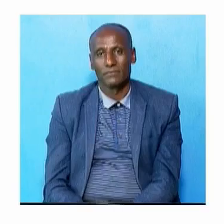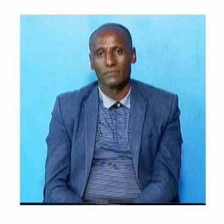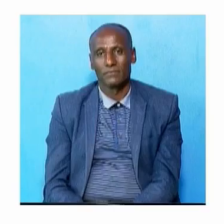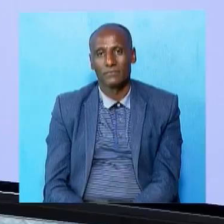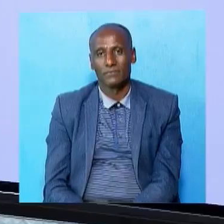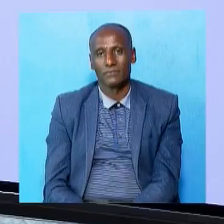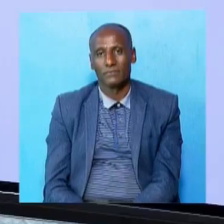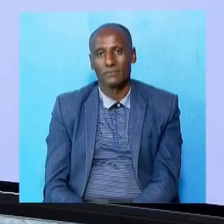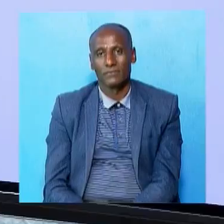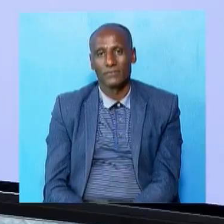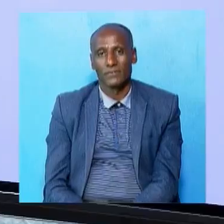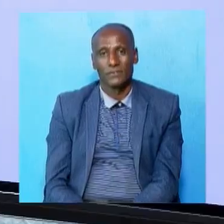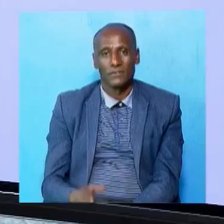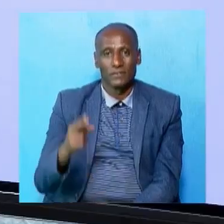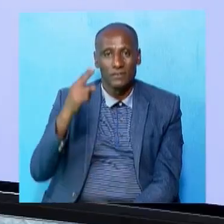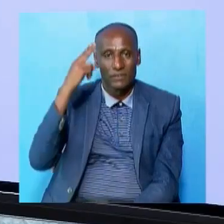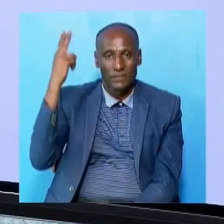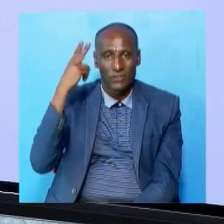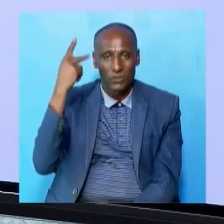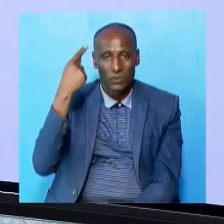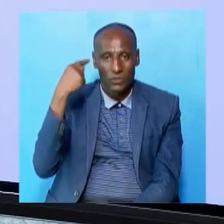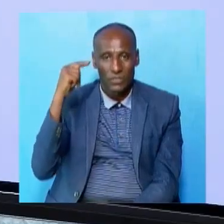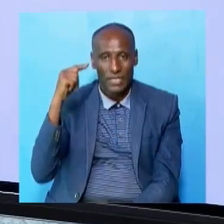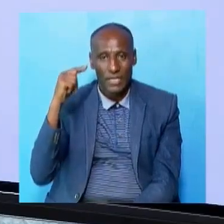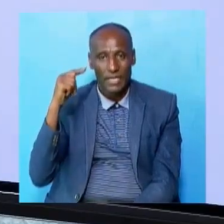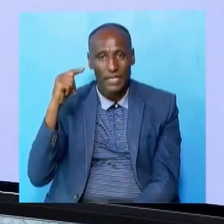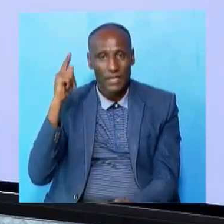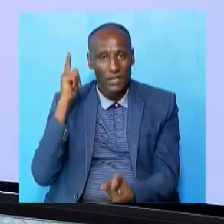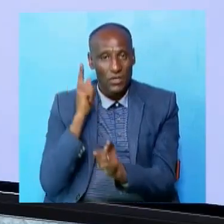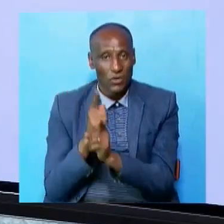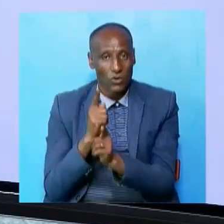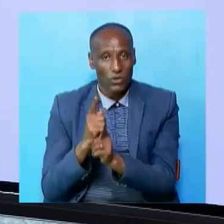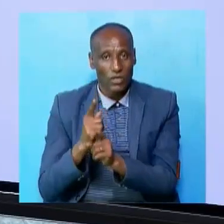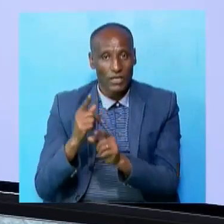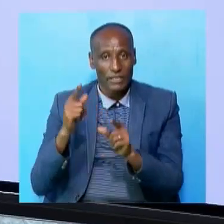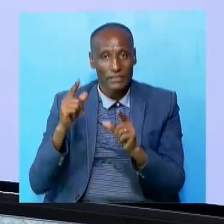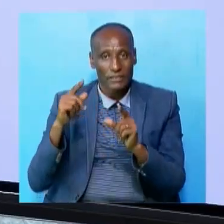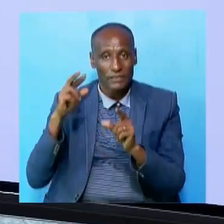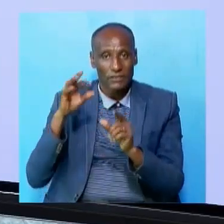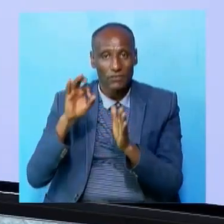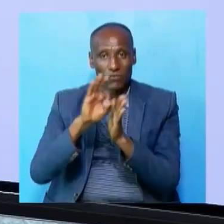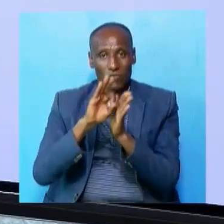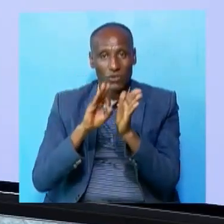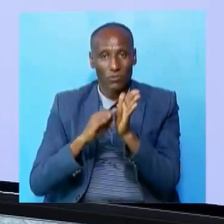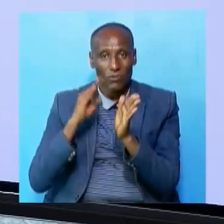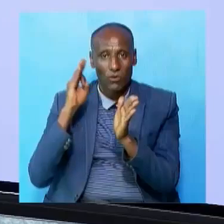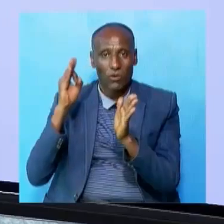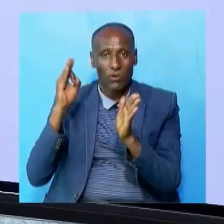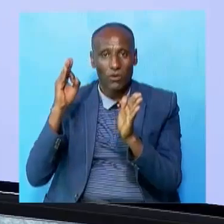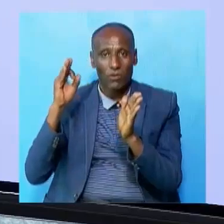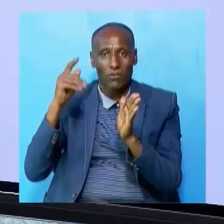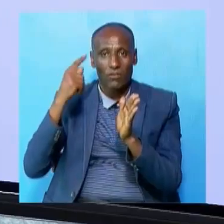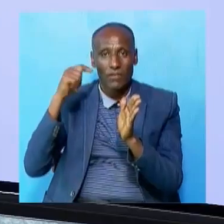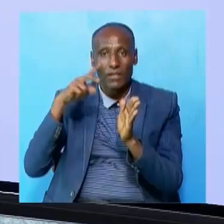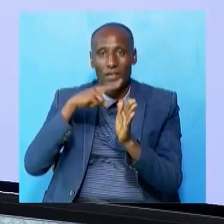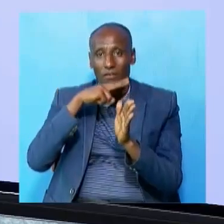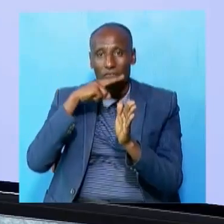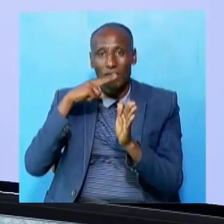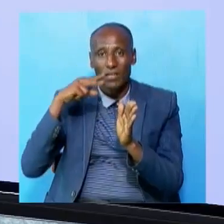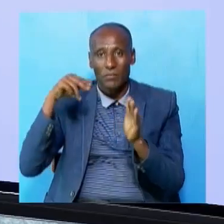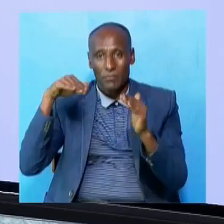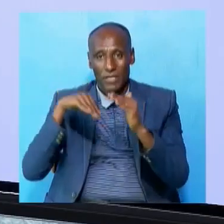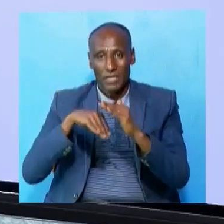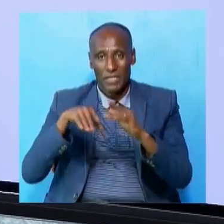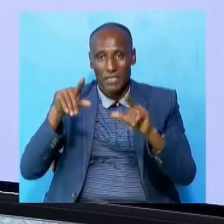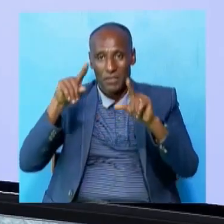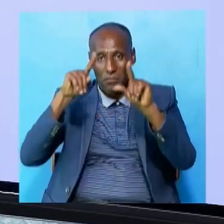Okay. Use the correct form of the verb in bracket and complete the sentences. Now let us see.